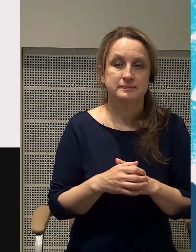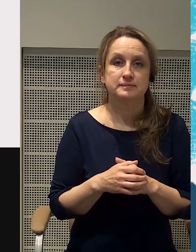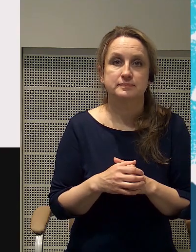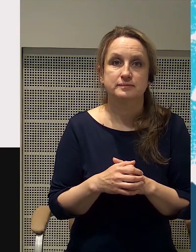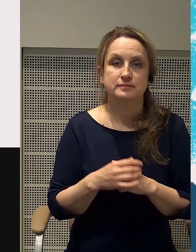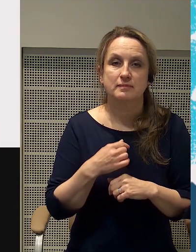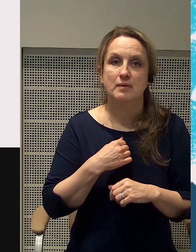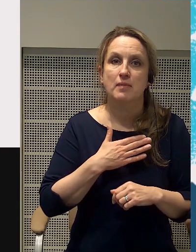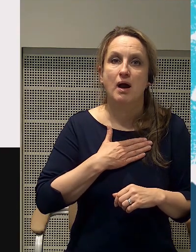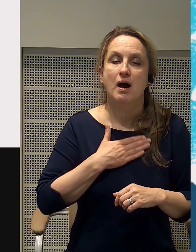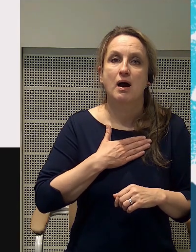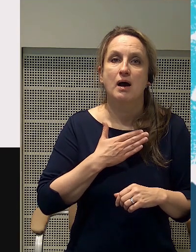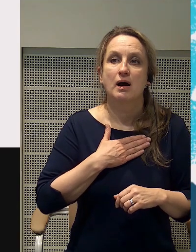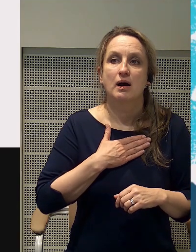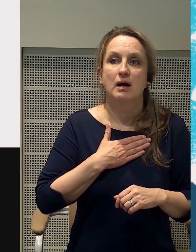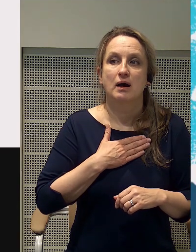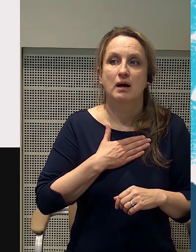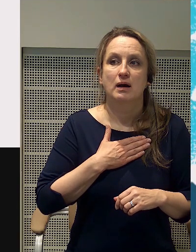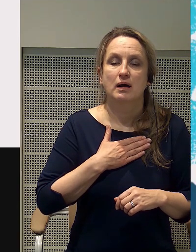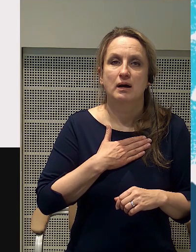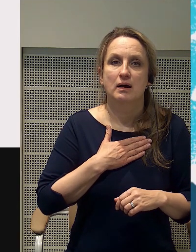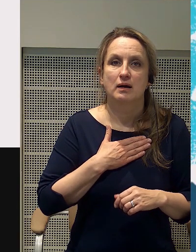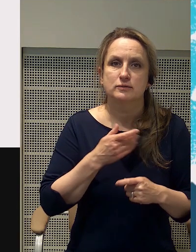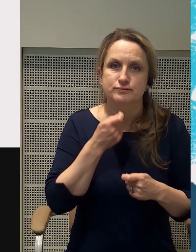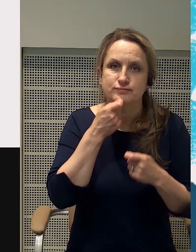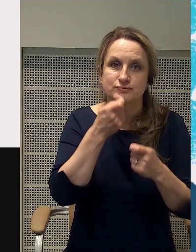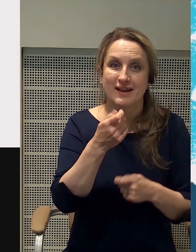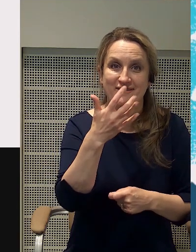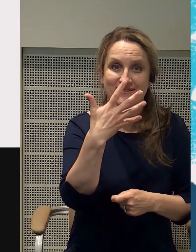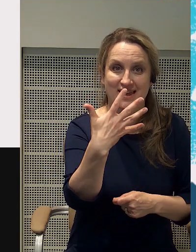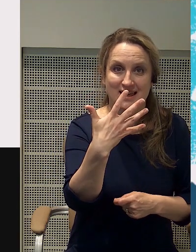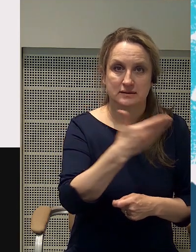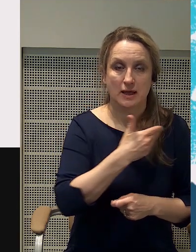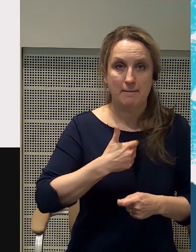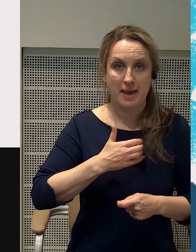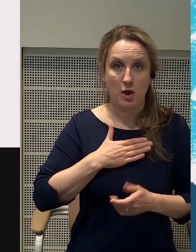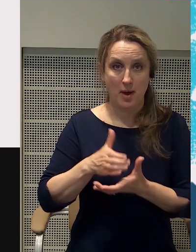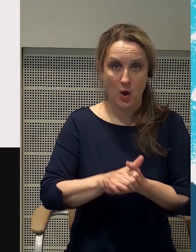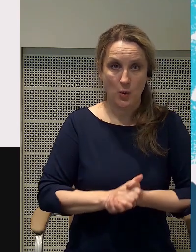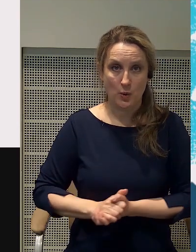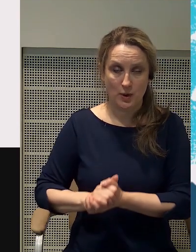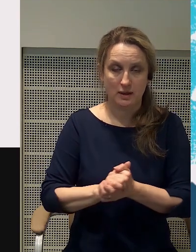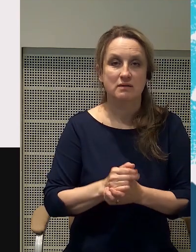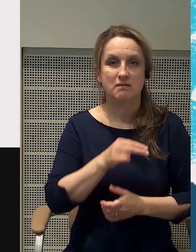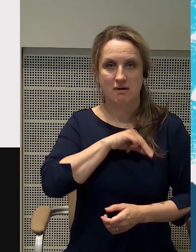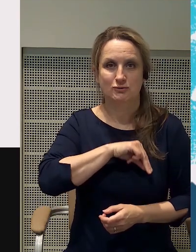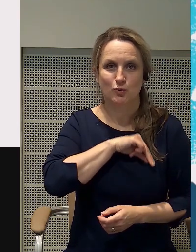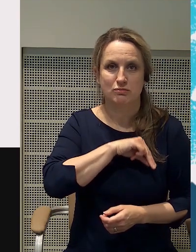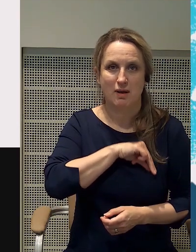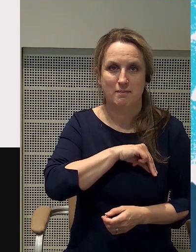have at Humanized Solutions. 1, we aspire for a future